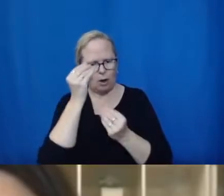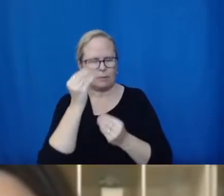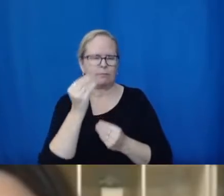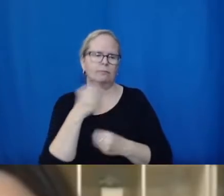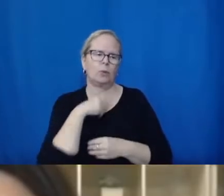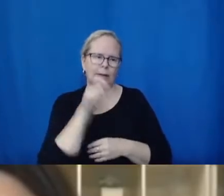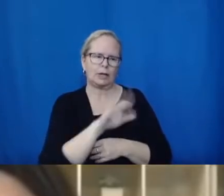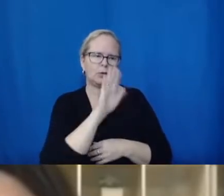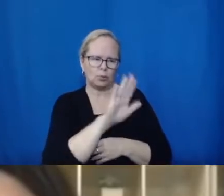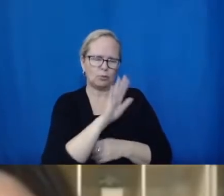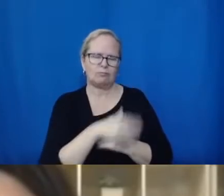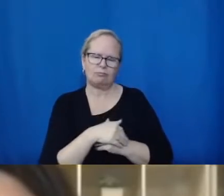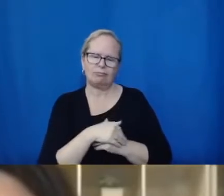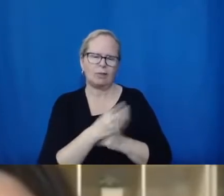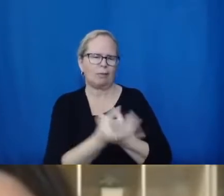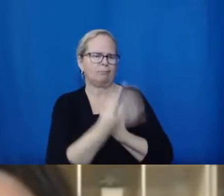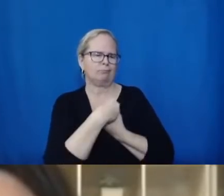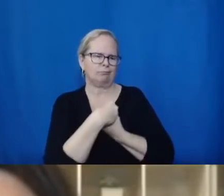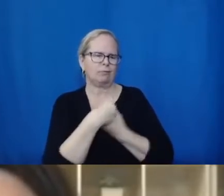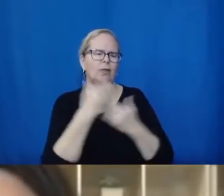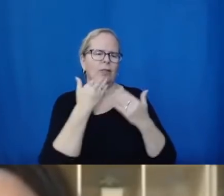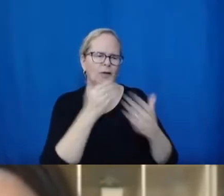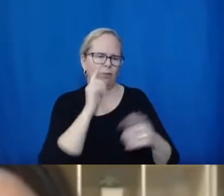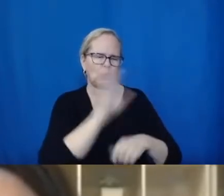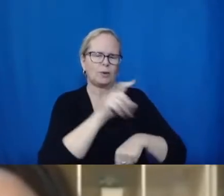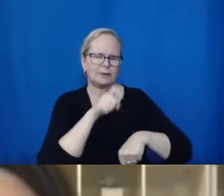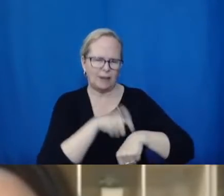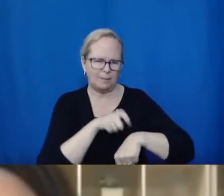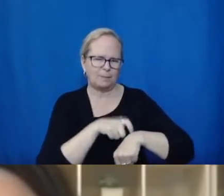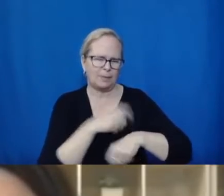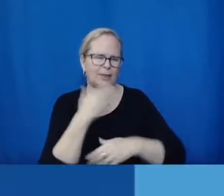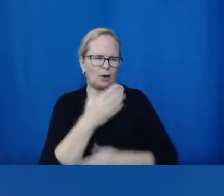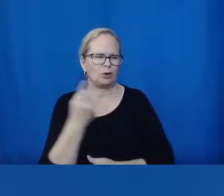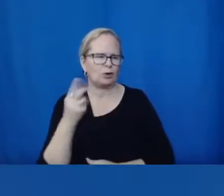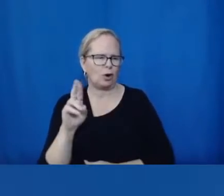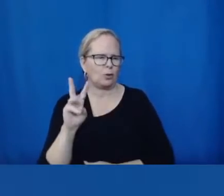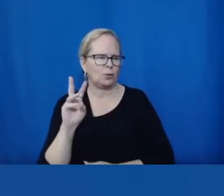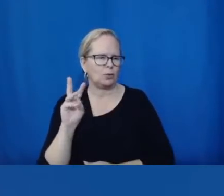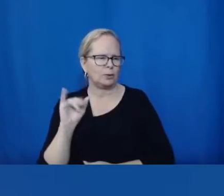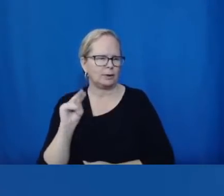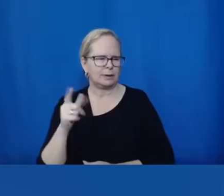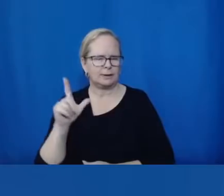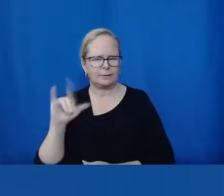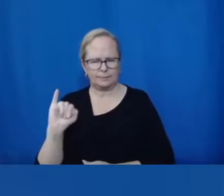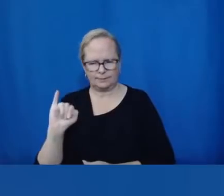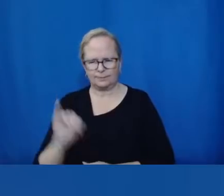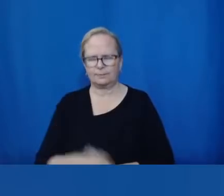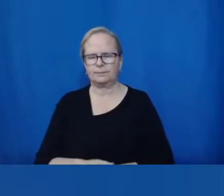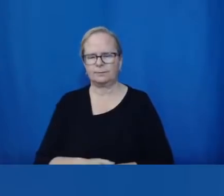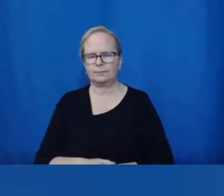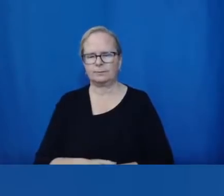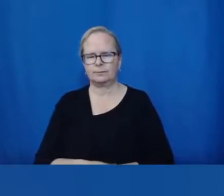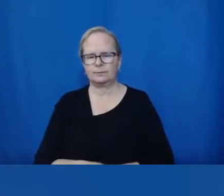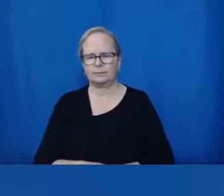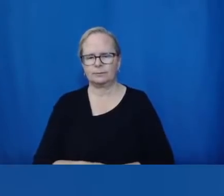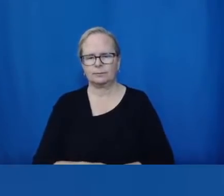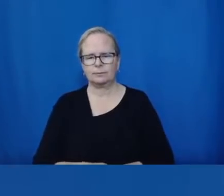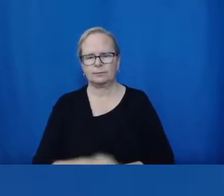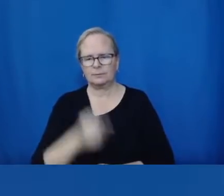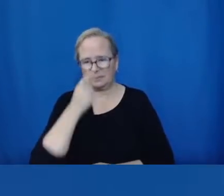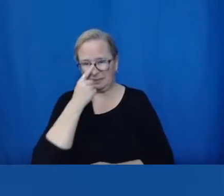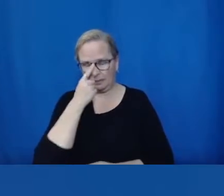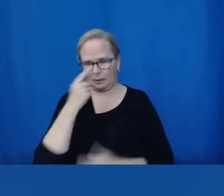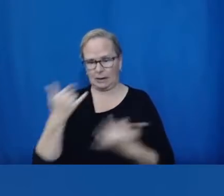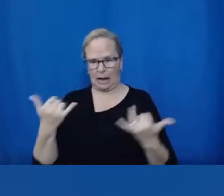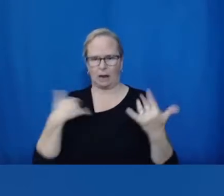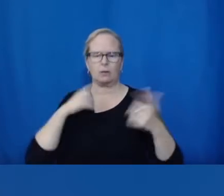again. Thank you very much for your time, Dr. Lee. As we say goodbye today, again, I would like to